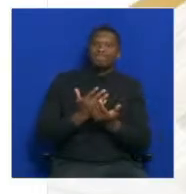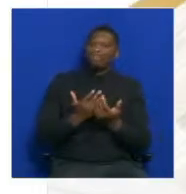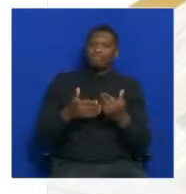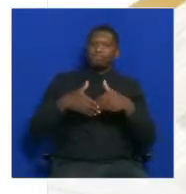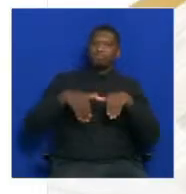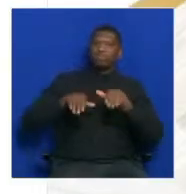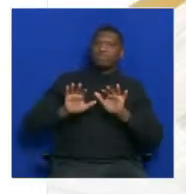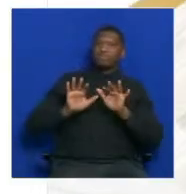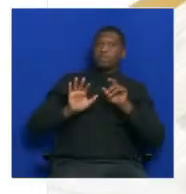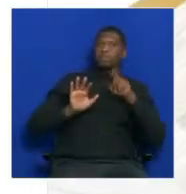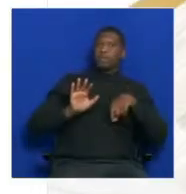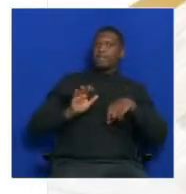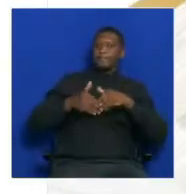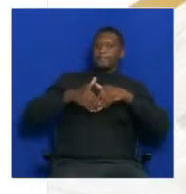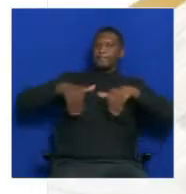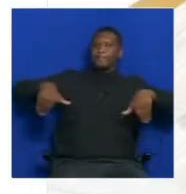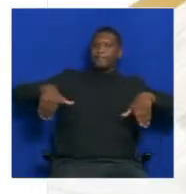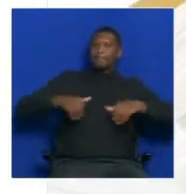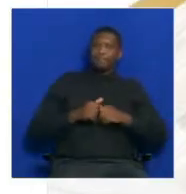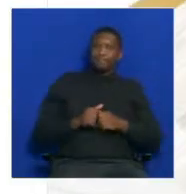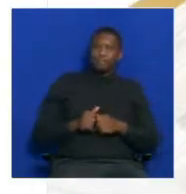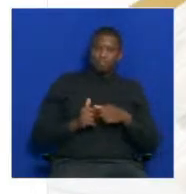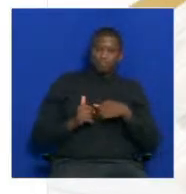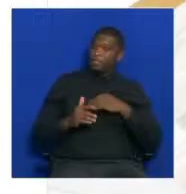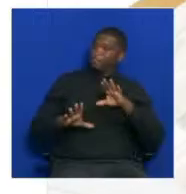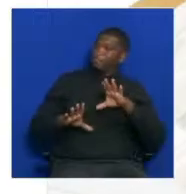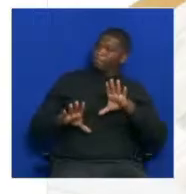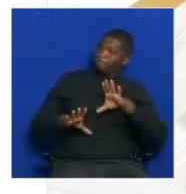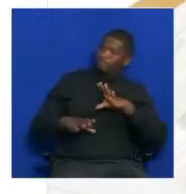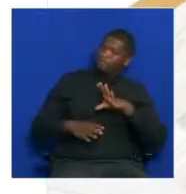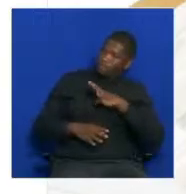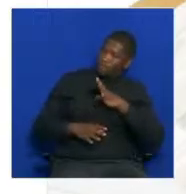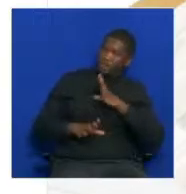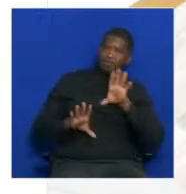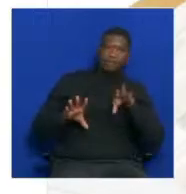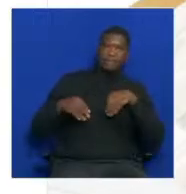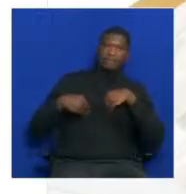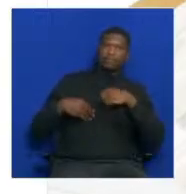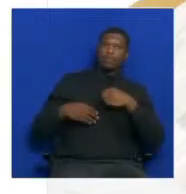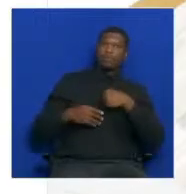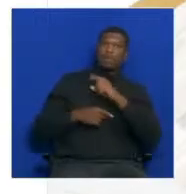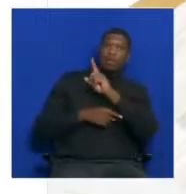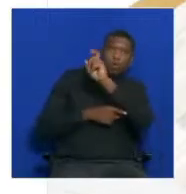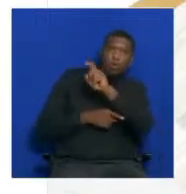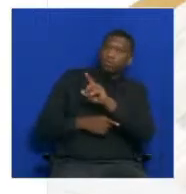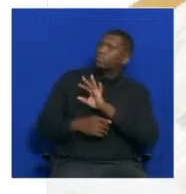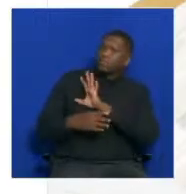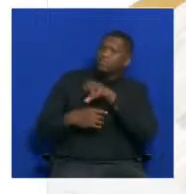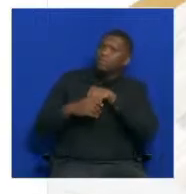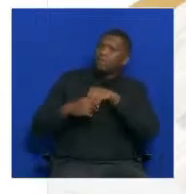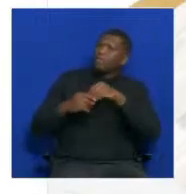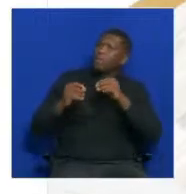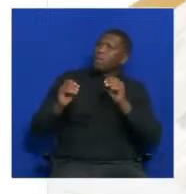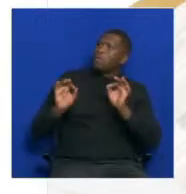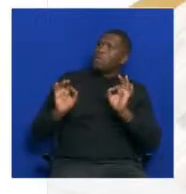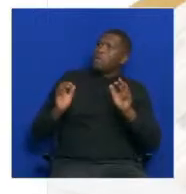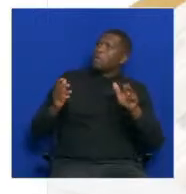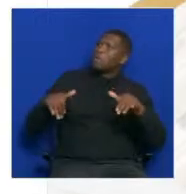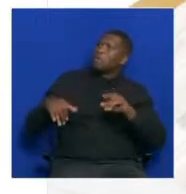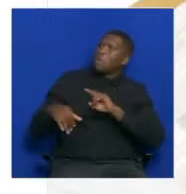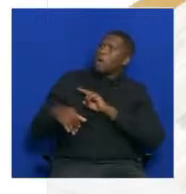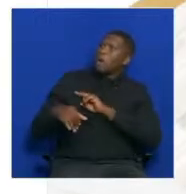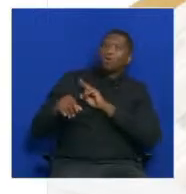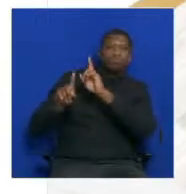neutrality. I let the matter be, and I did not ask ID why she did not involve me. There was also